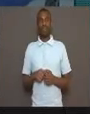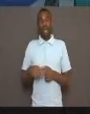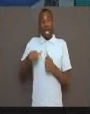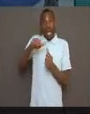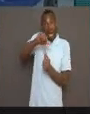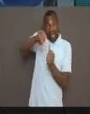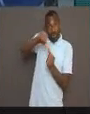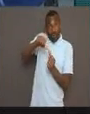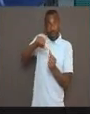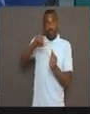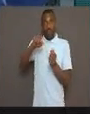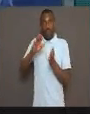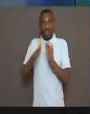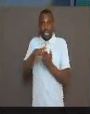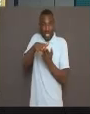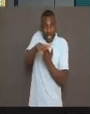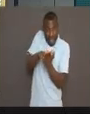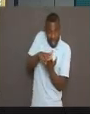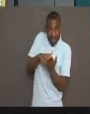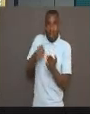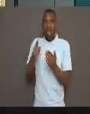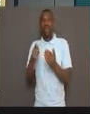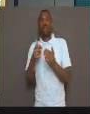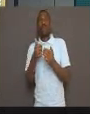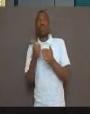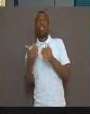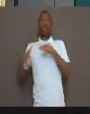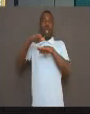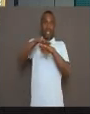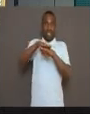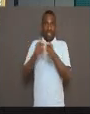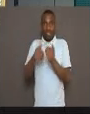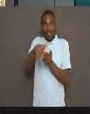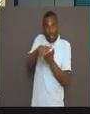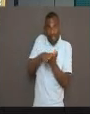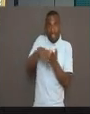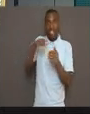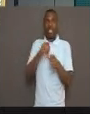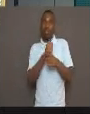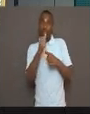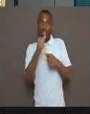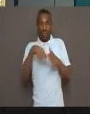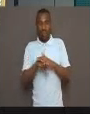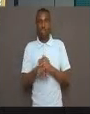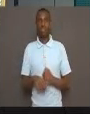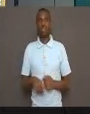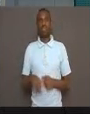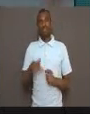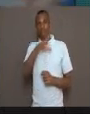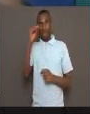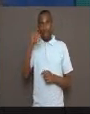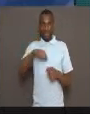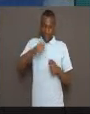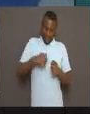atoms have slipped over one another within the metal, and the